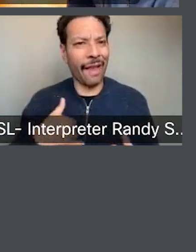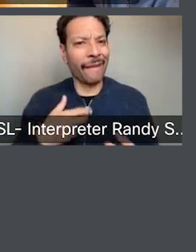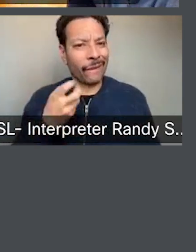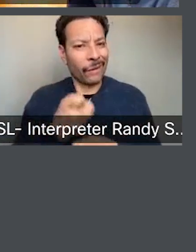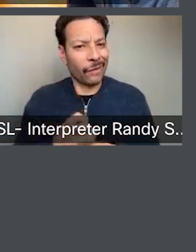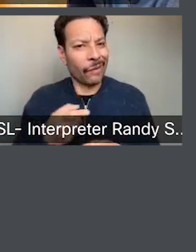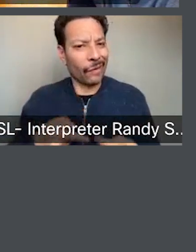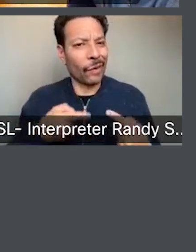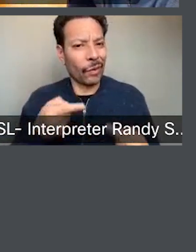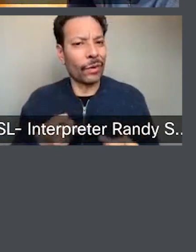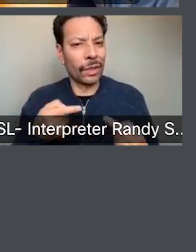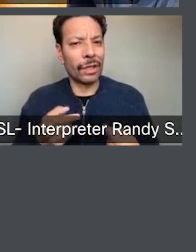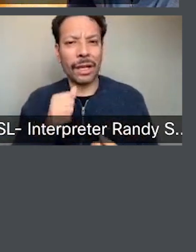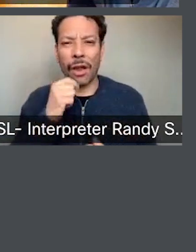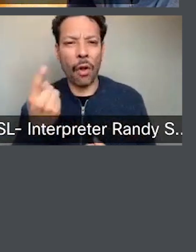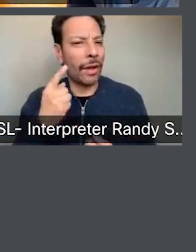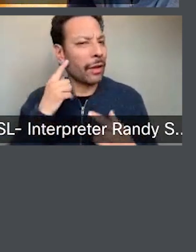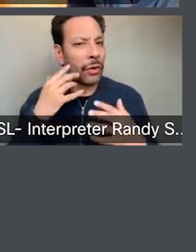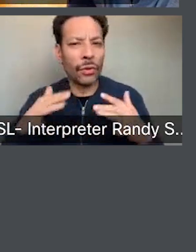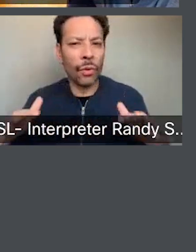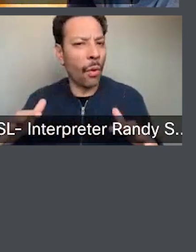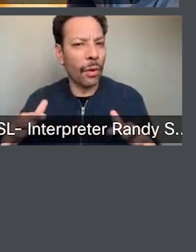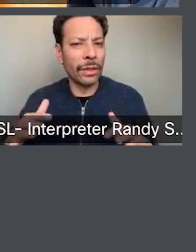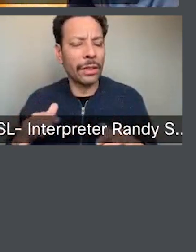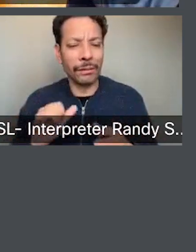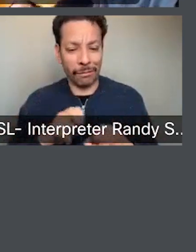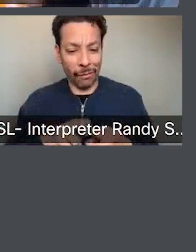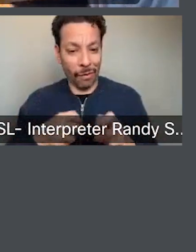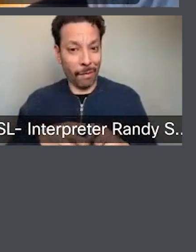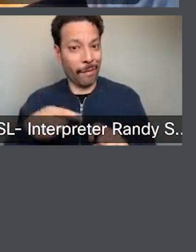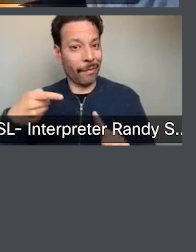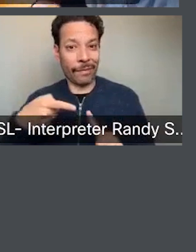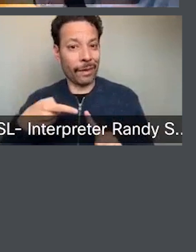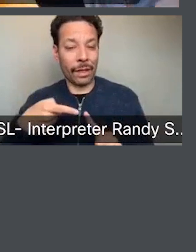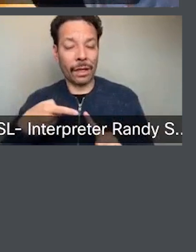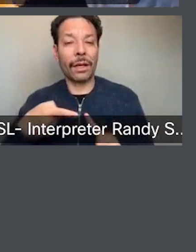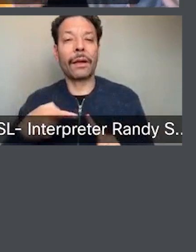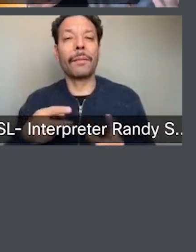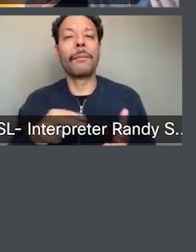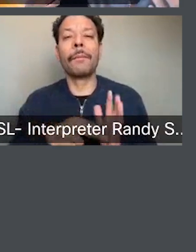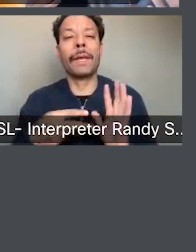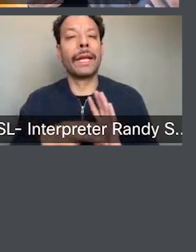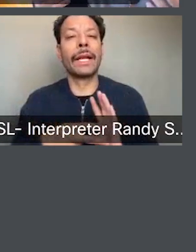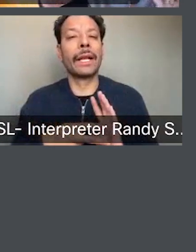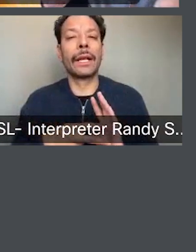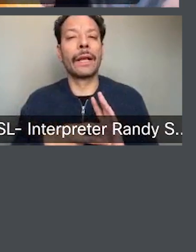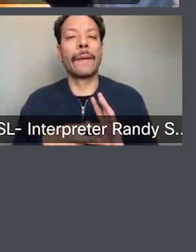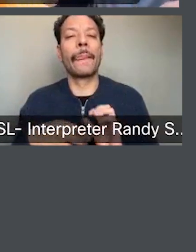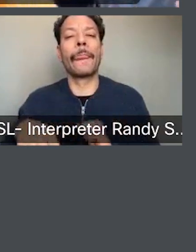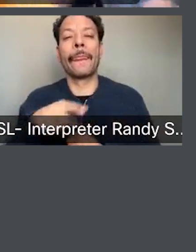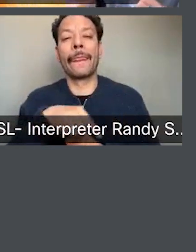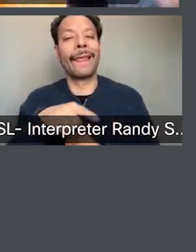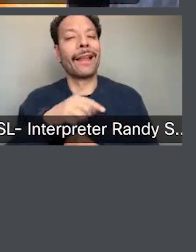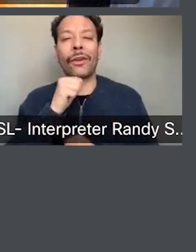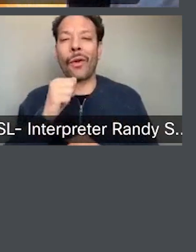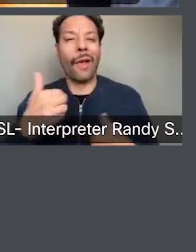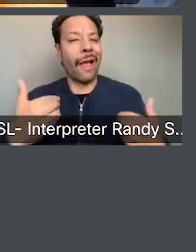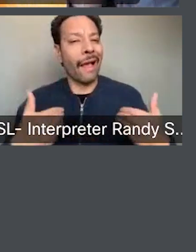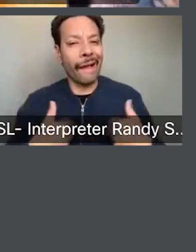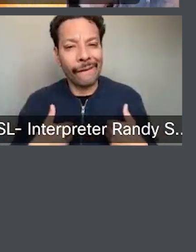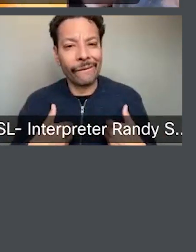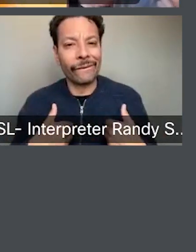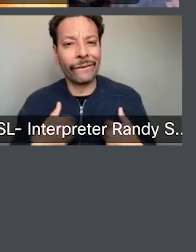it wasn't just the noise alone causing the problem. It was just the fact that they don't have